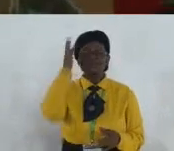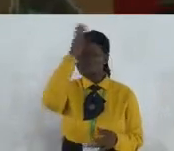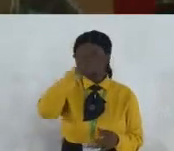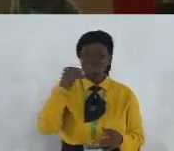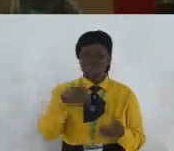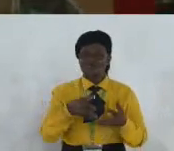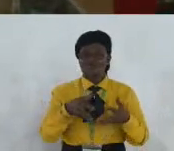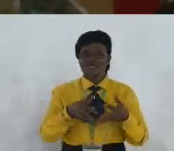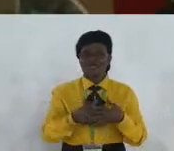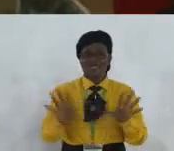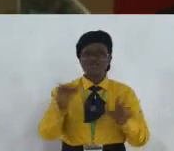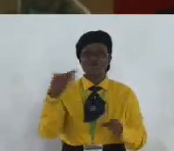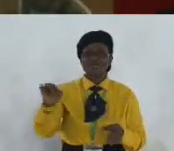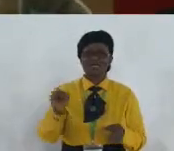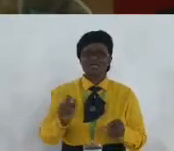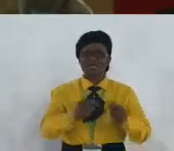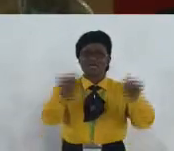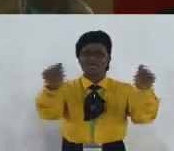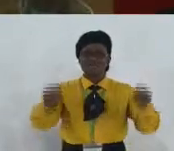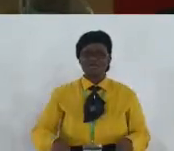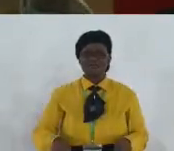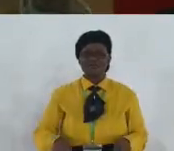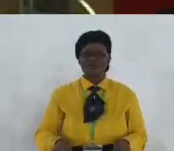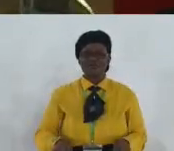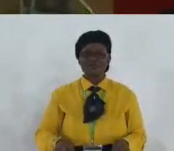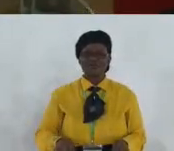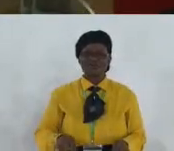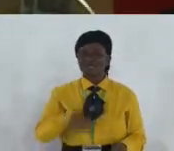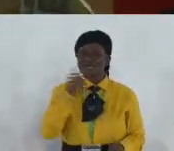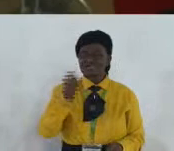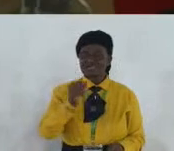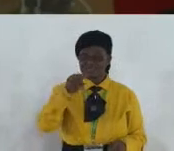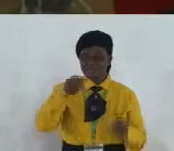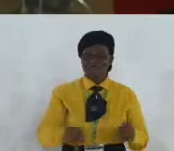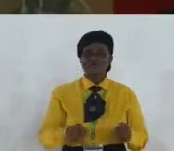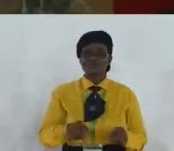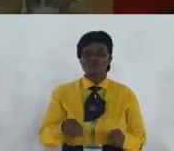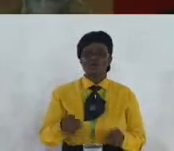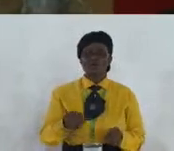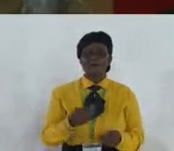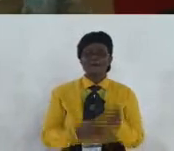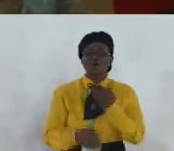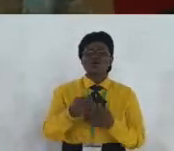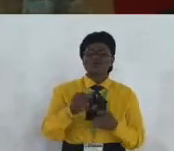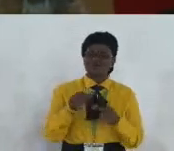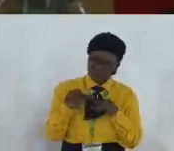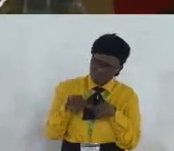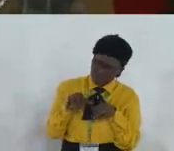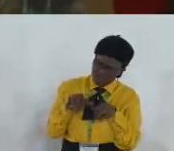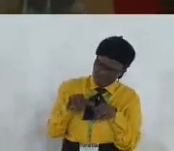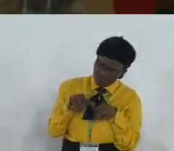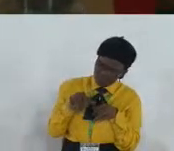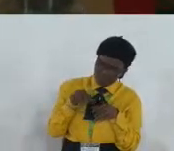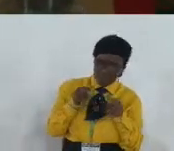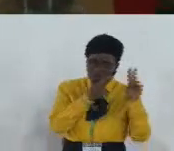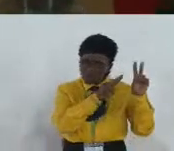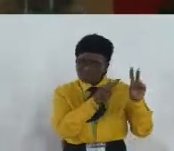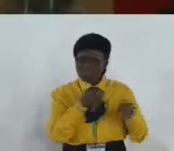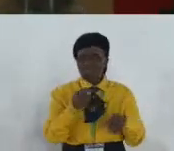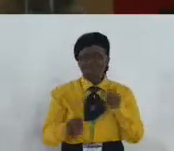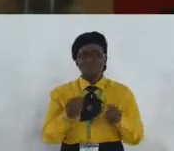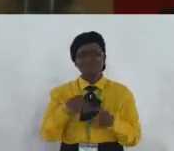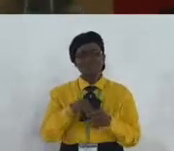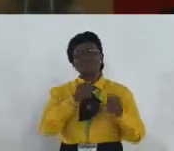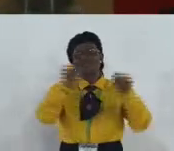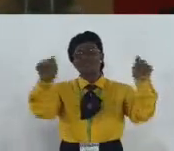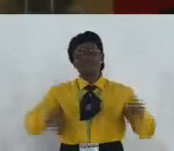temple, this fellow who was born lame, I've been watching the people in the temple and